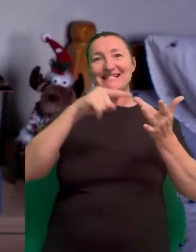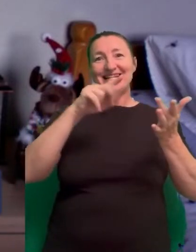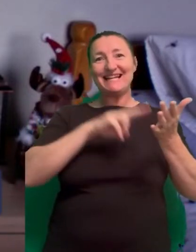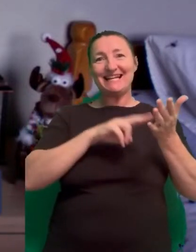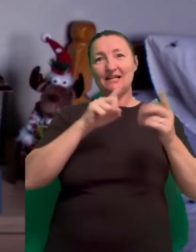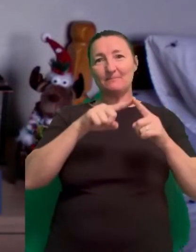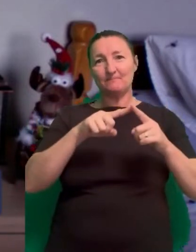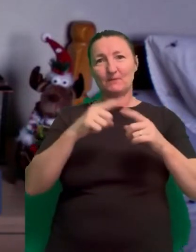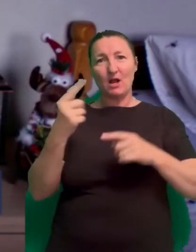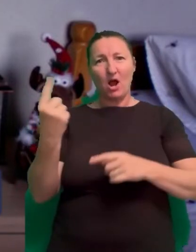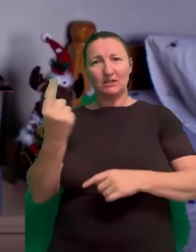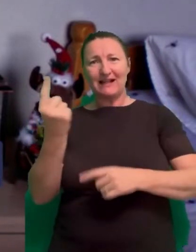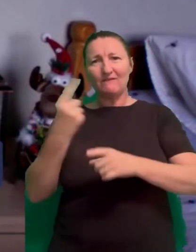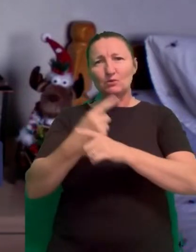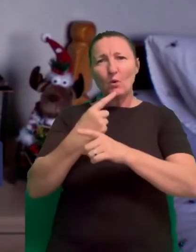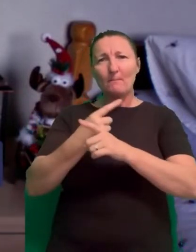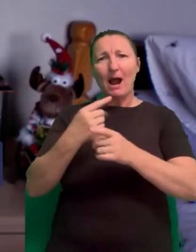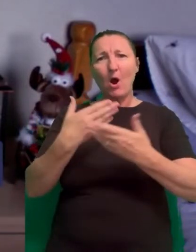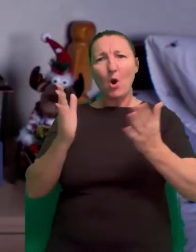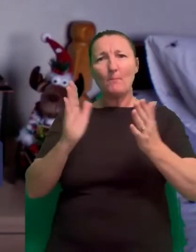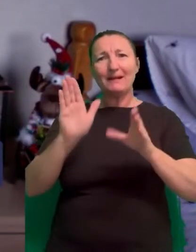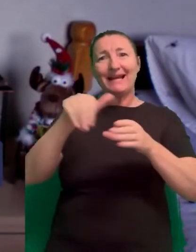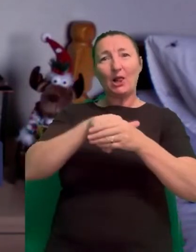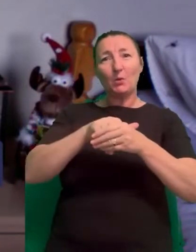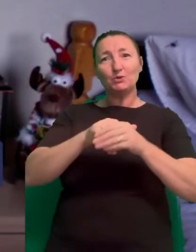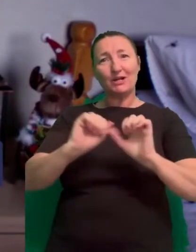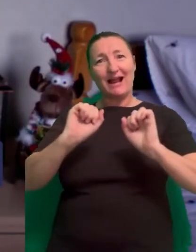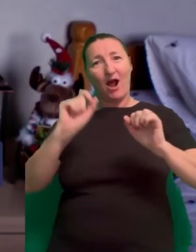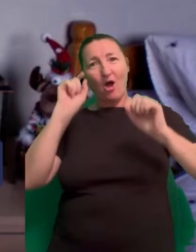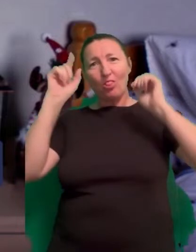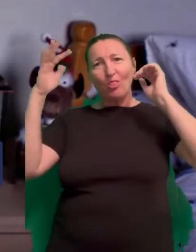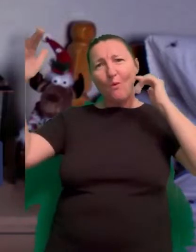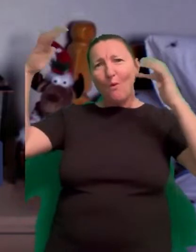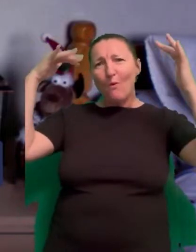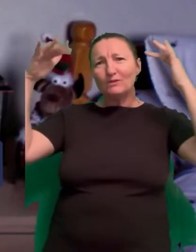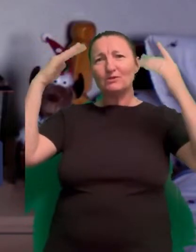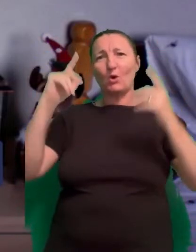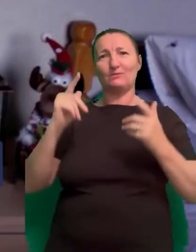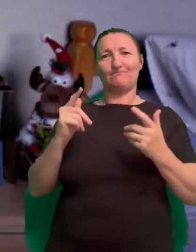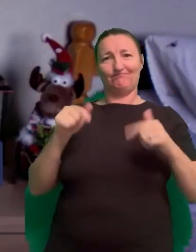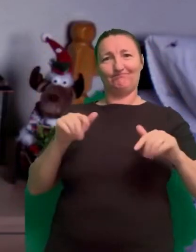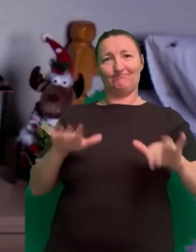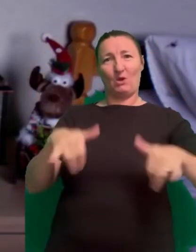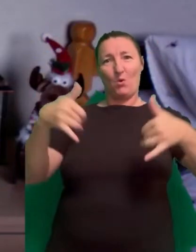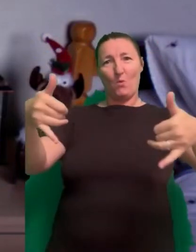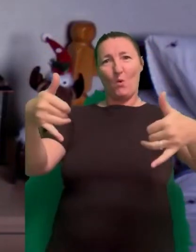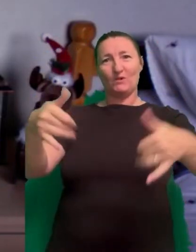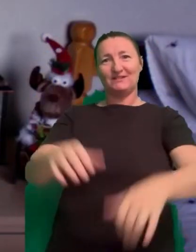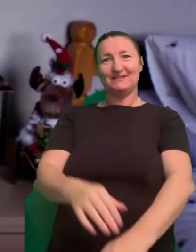welcome Christine to talk a little bit about open inclusion and her thoughts on this year's awards.